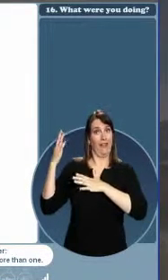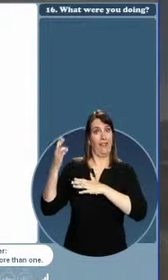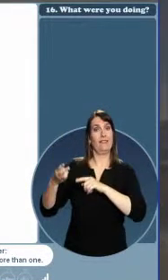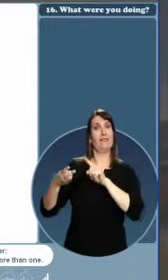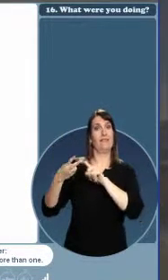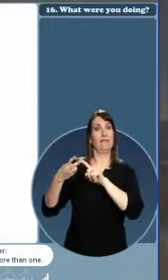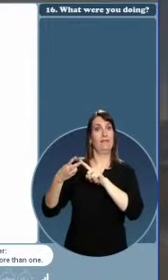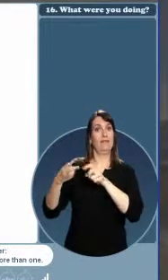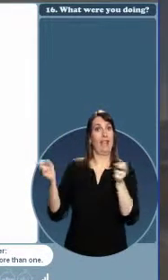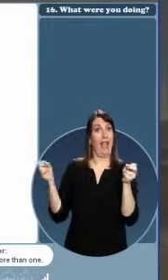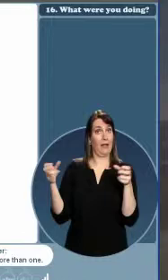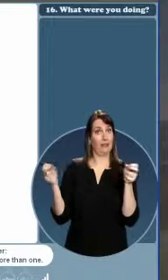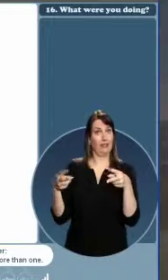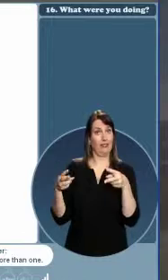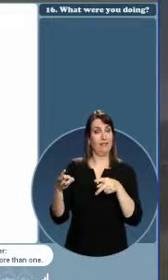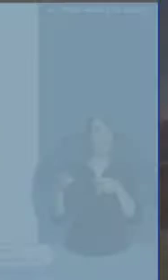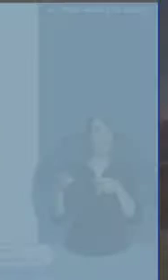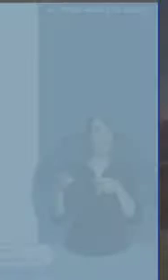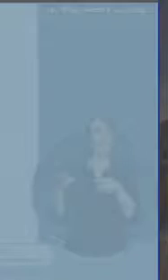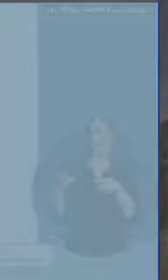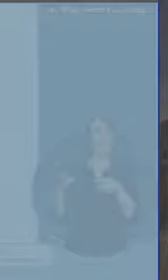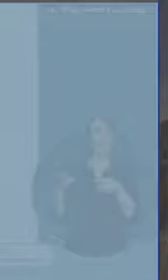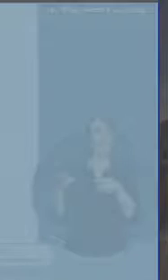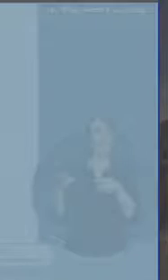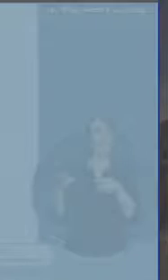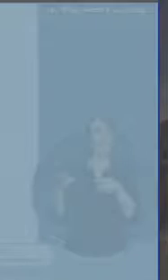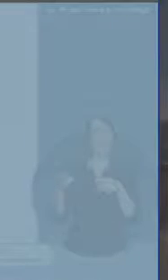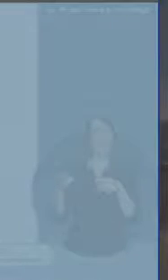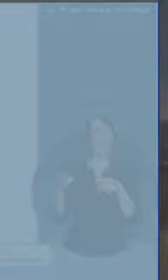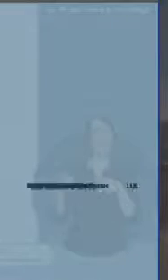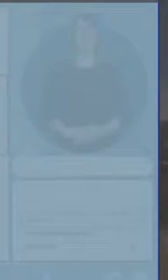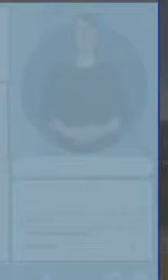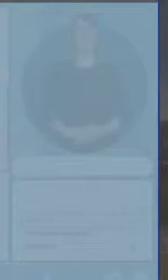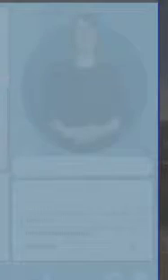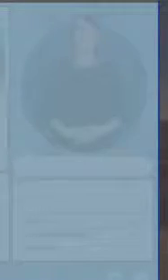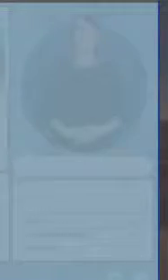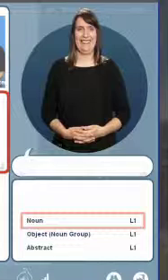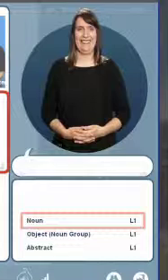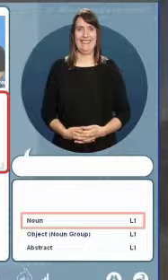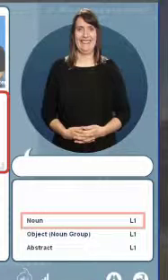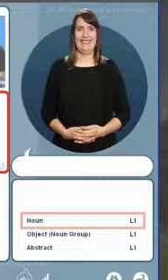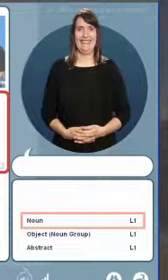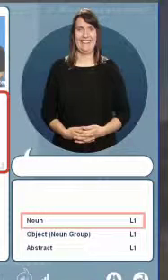Select the type of instruction you prefer from these options. Auslan,